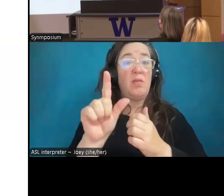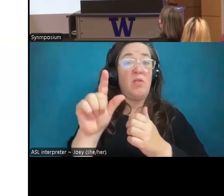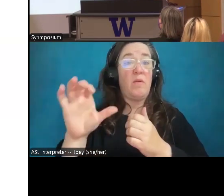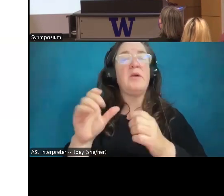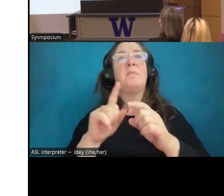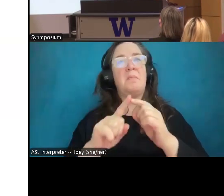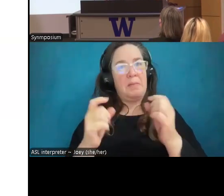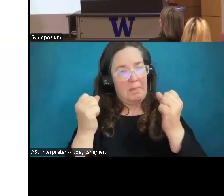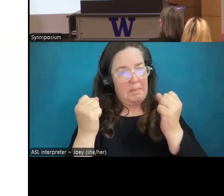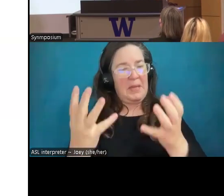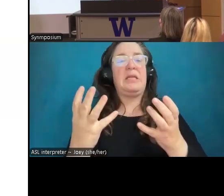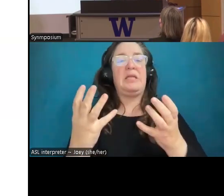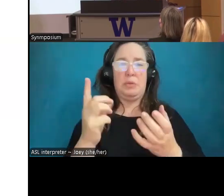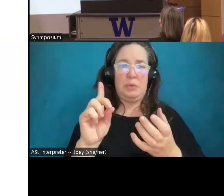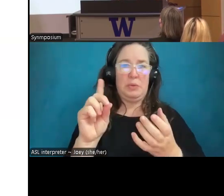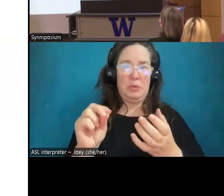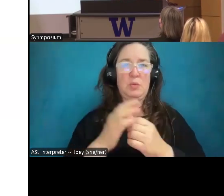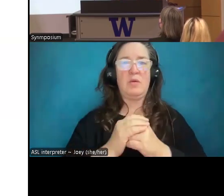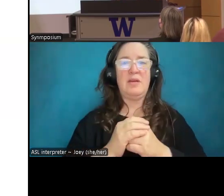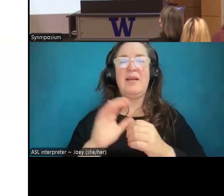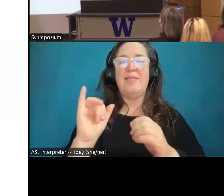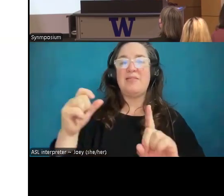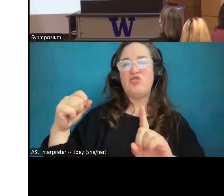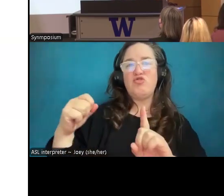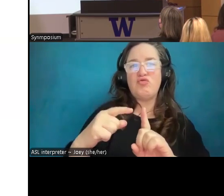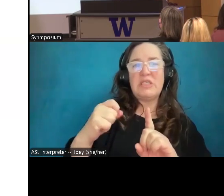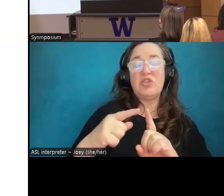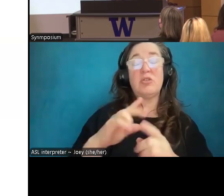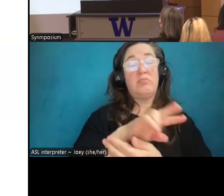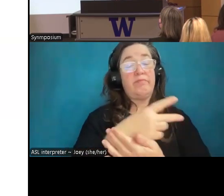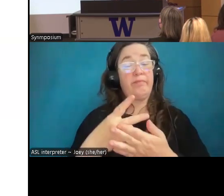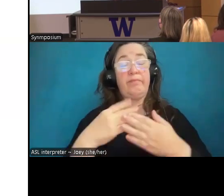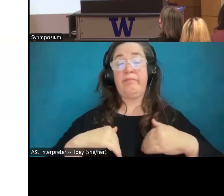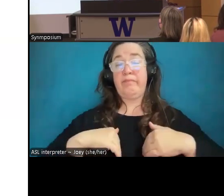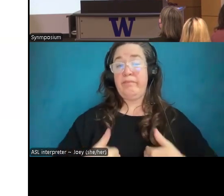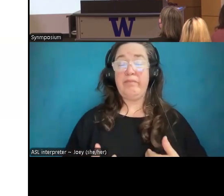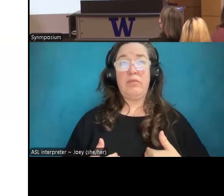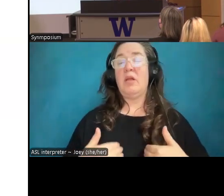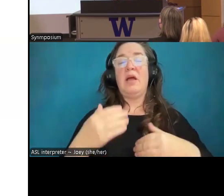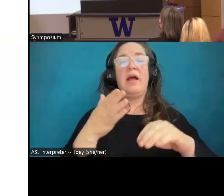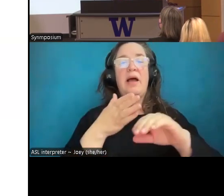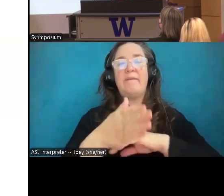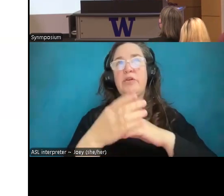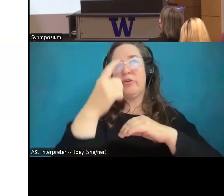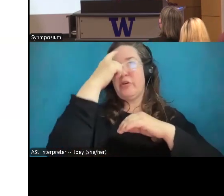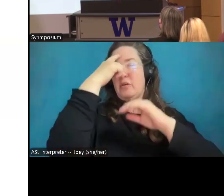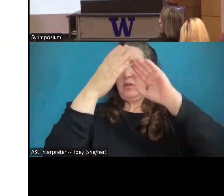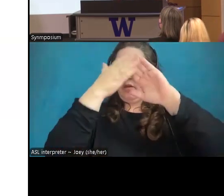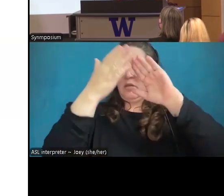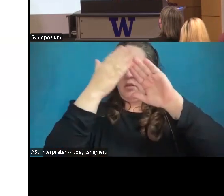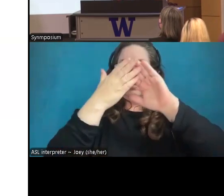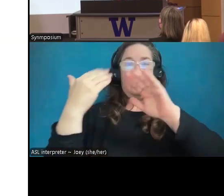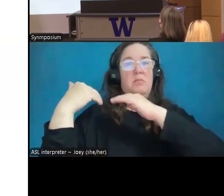that occurs after either a physical exertion, a cognitive burden, emotional burden, or an